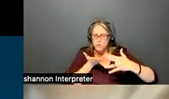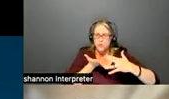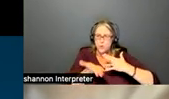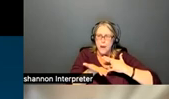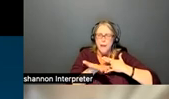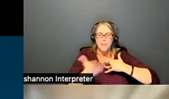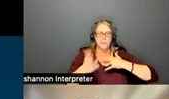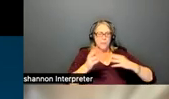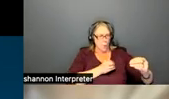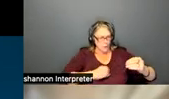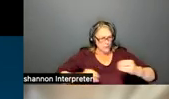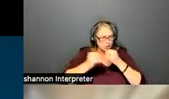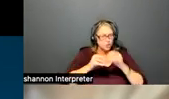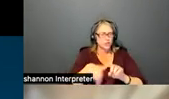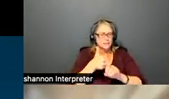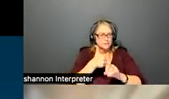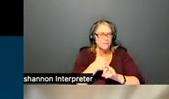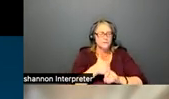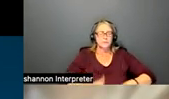throughout our organization.